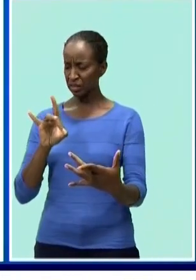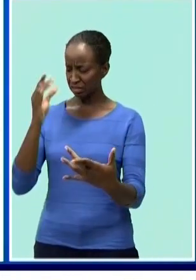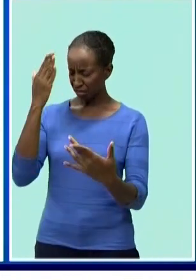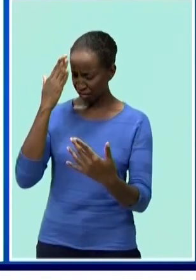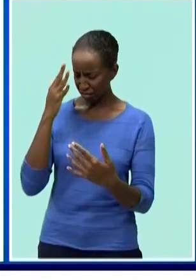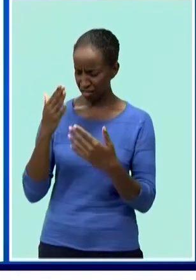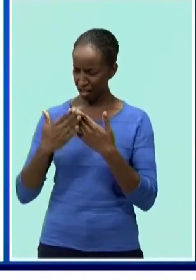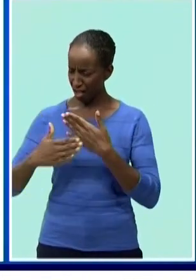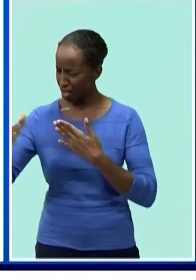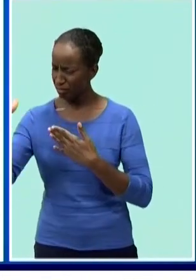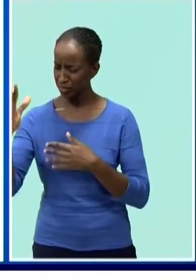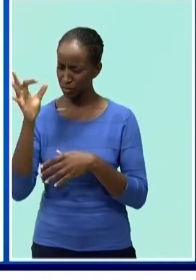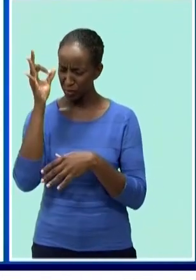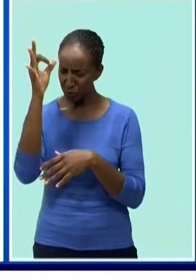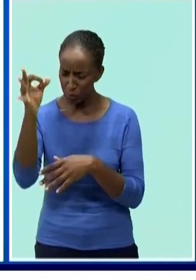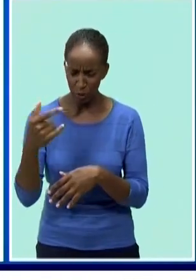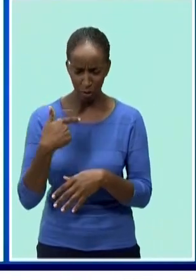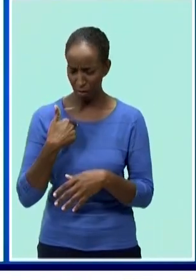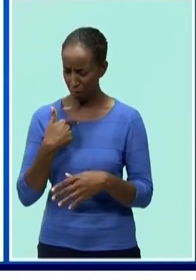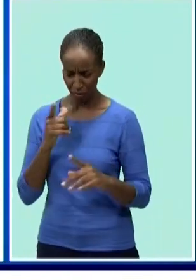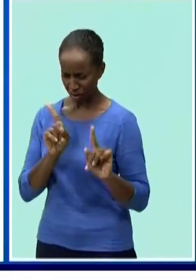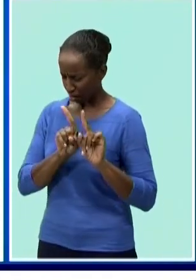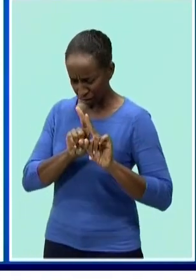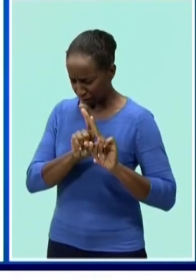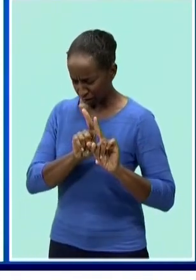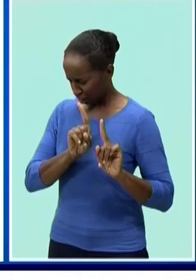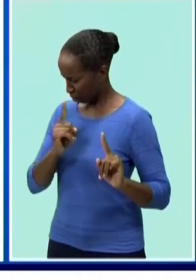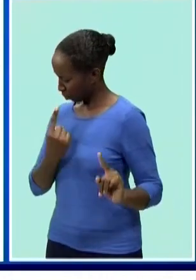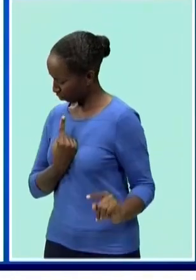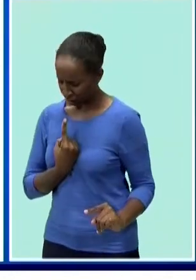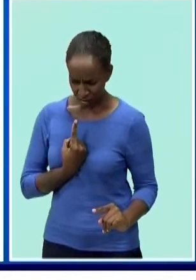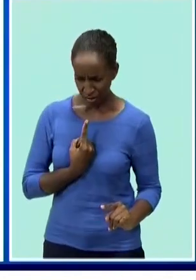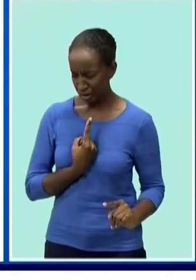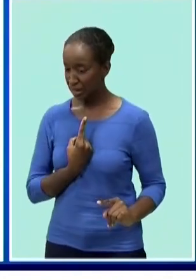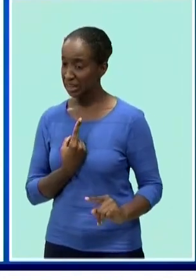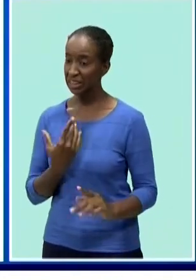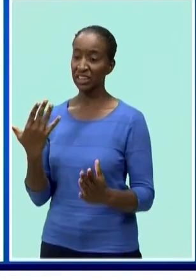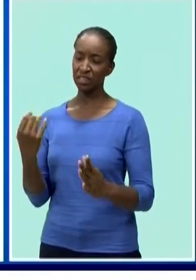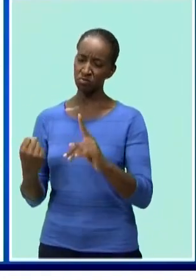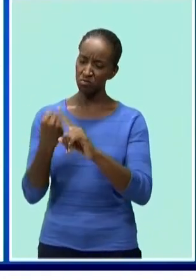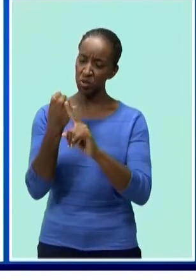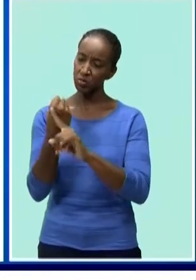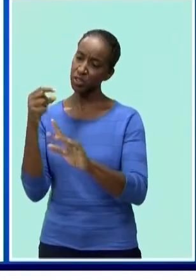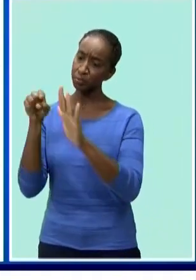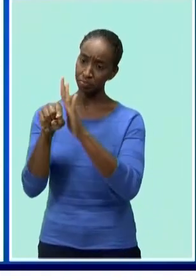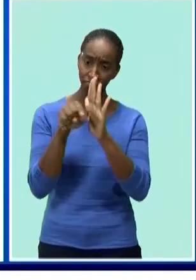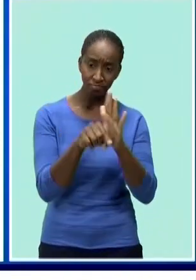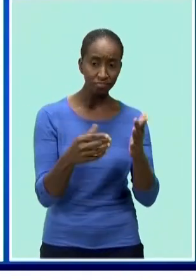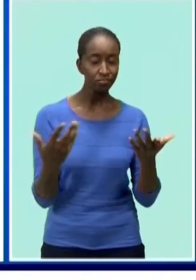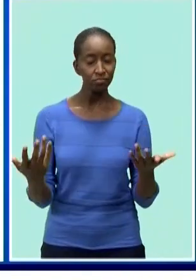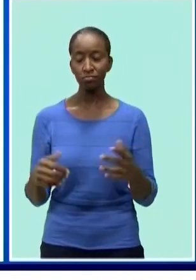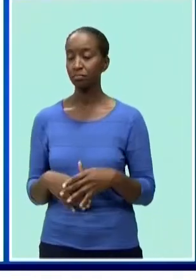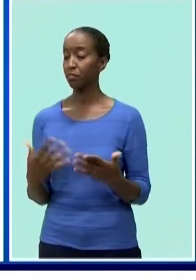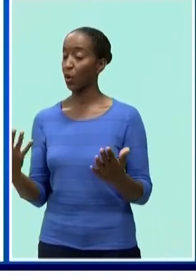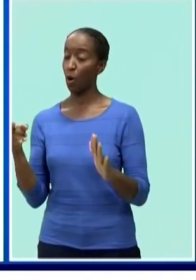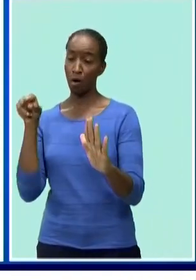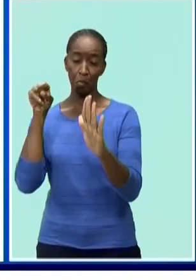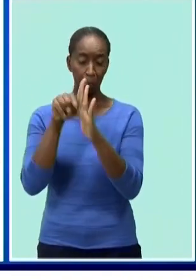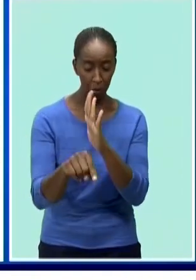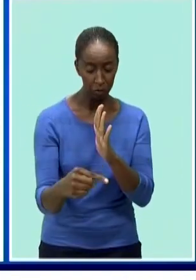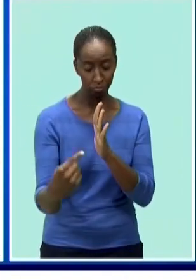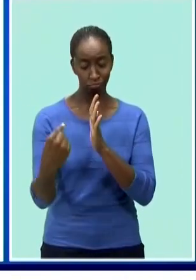person. So you would have seen back in the day they had a lot of, and it still goes on, but murder-suicides. In Jamaica just had a couple